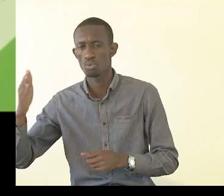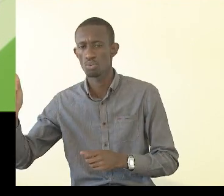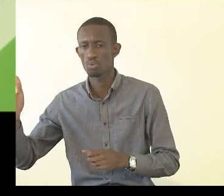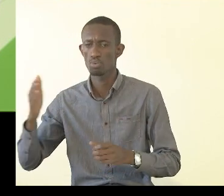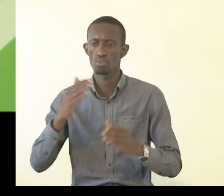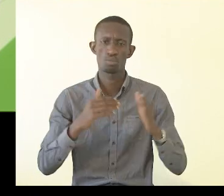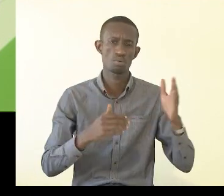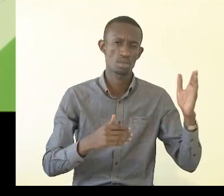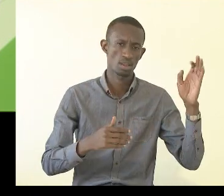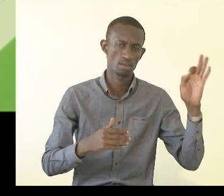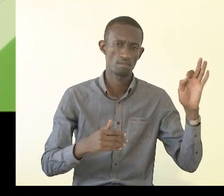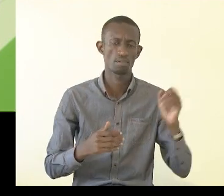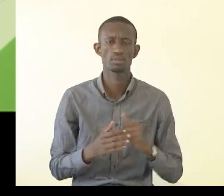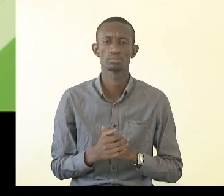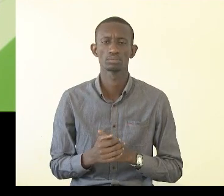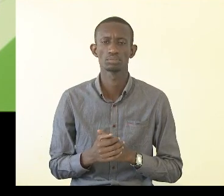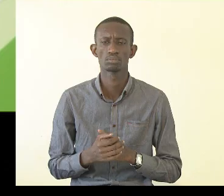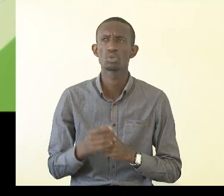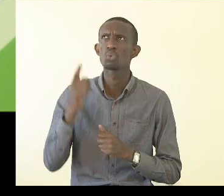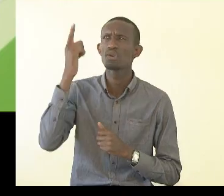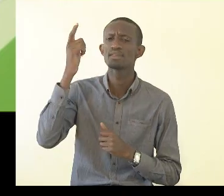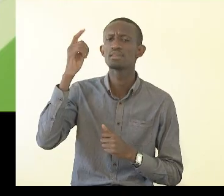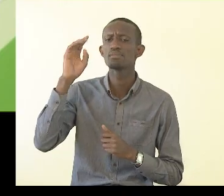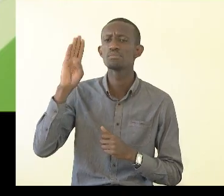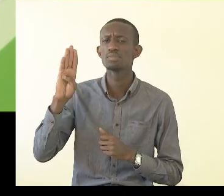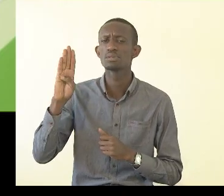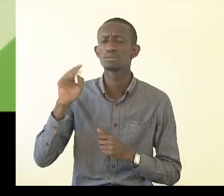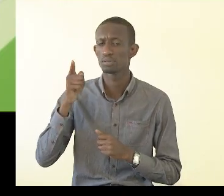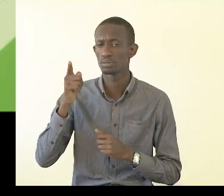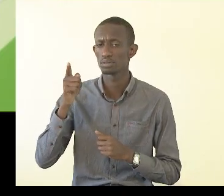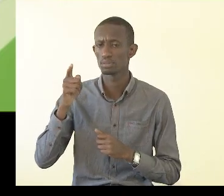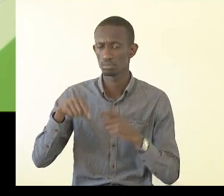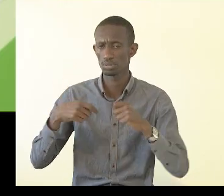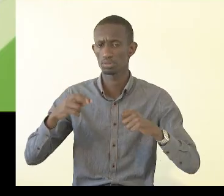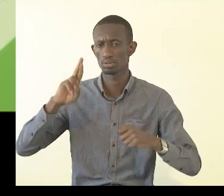B, what is this B? So we're supposed to name them what? So this is the reagent.